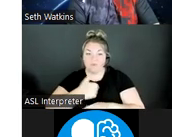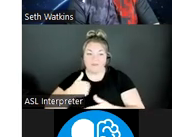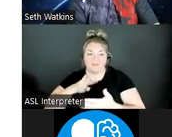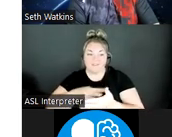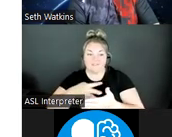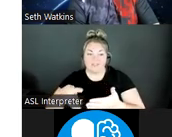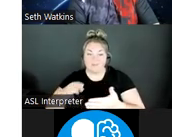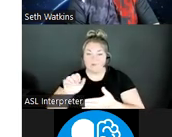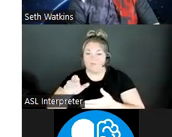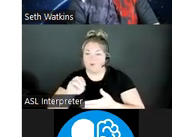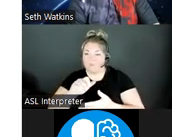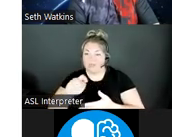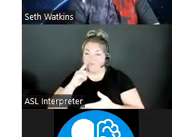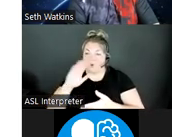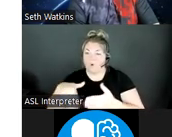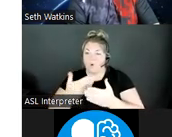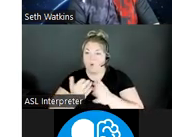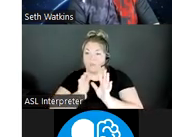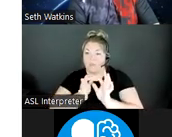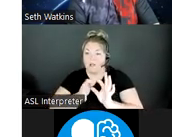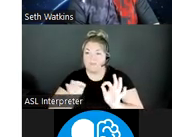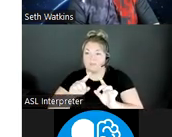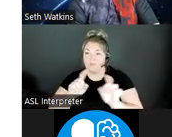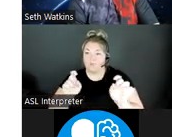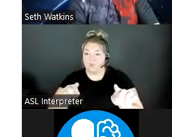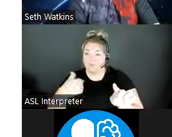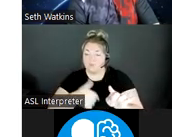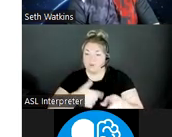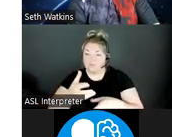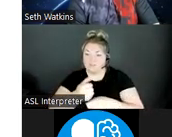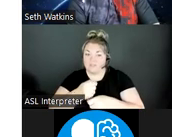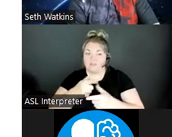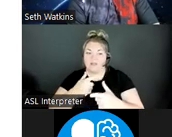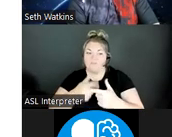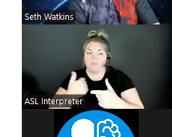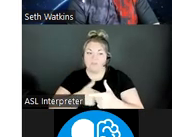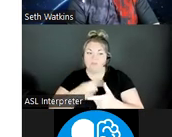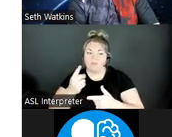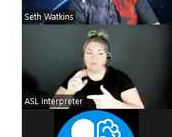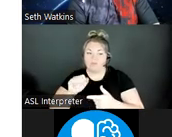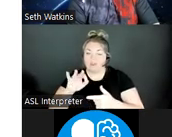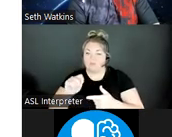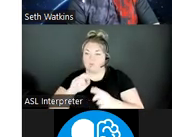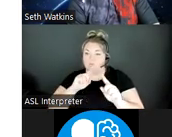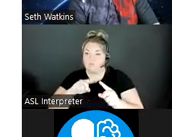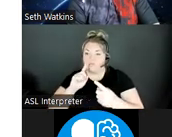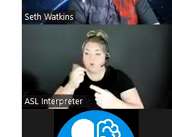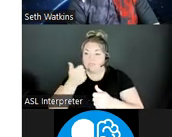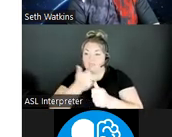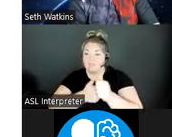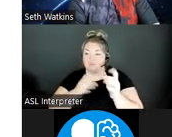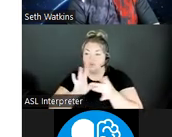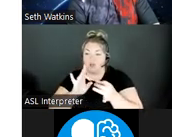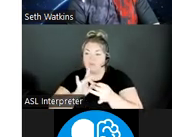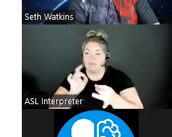format of all of the comments and questions we received. And then we've drafted responses to each of those comments